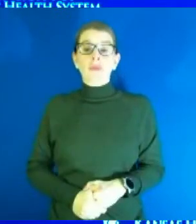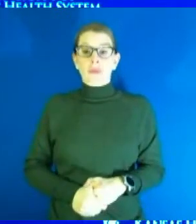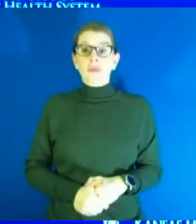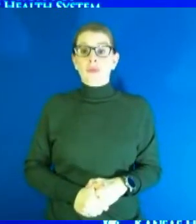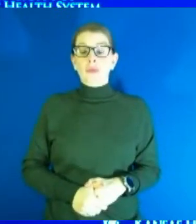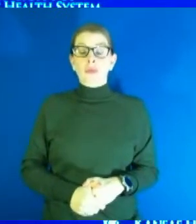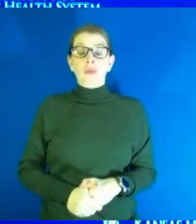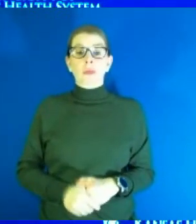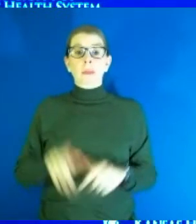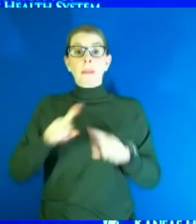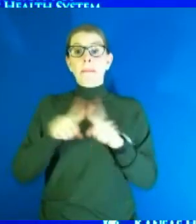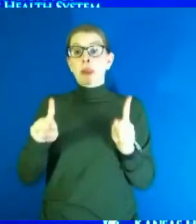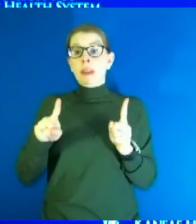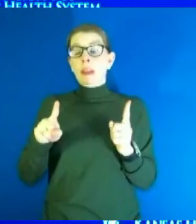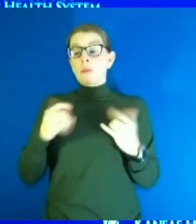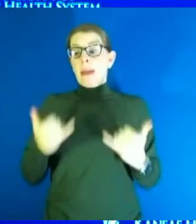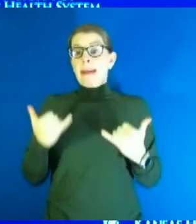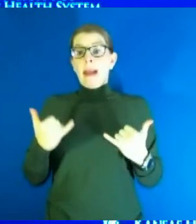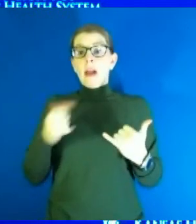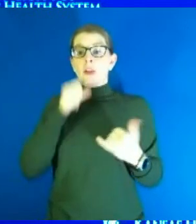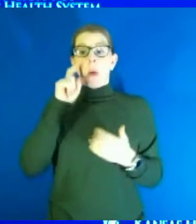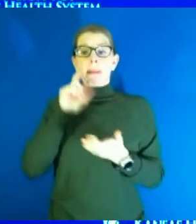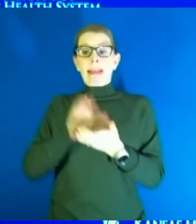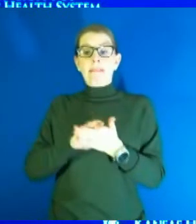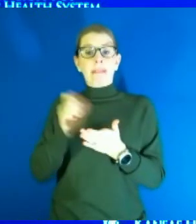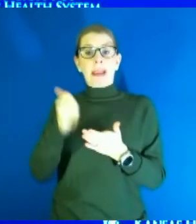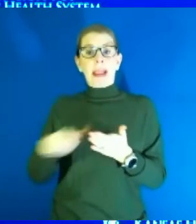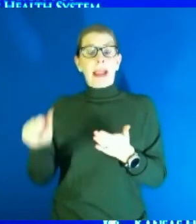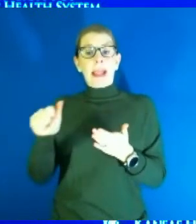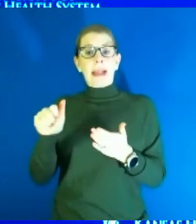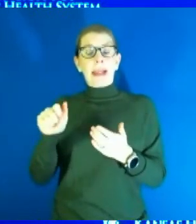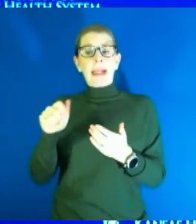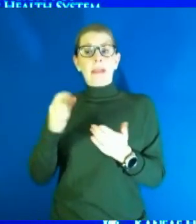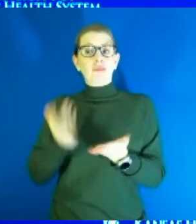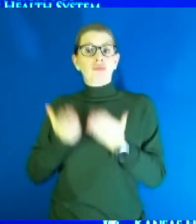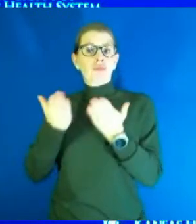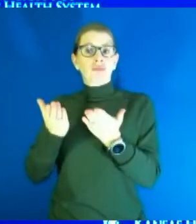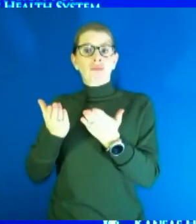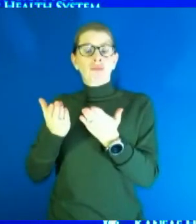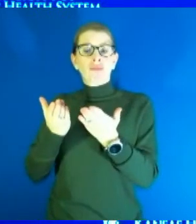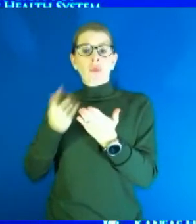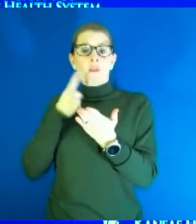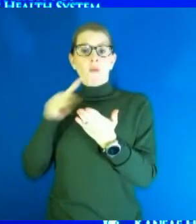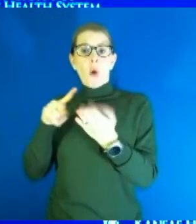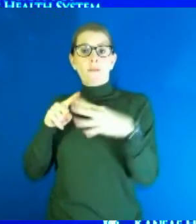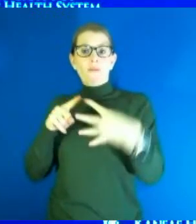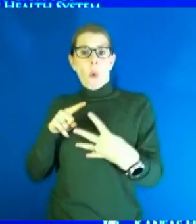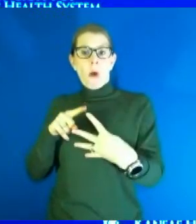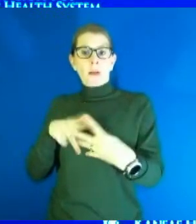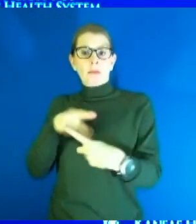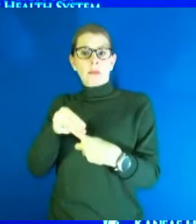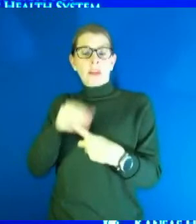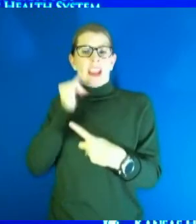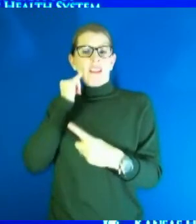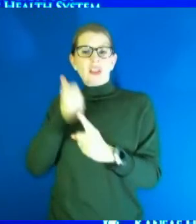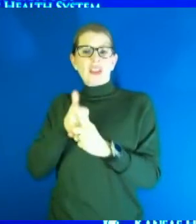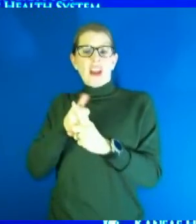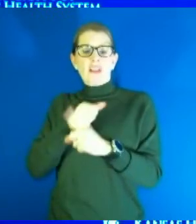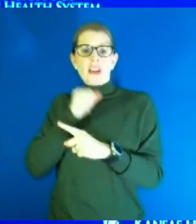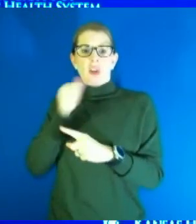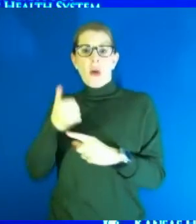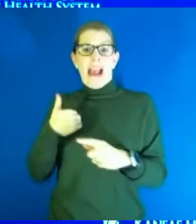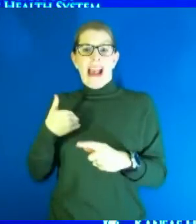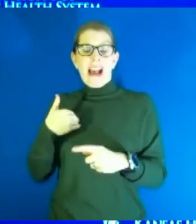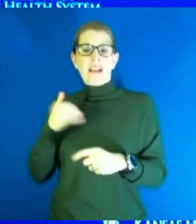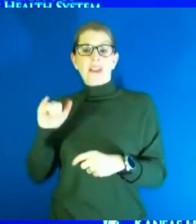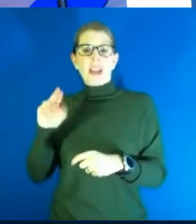right now, I don't believe there is any indication or recommendations for a 4th dose if you are not immunosuppressed here in the